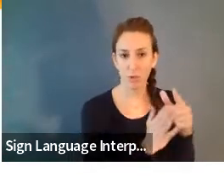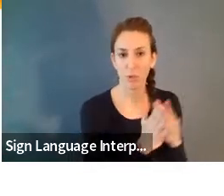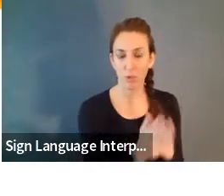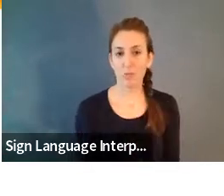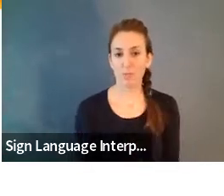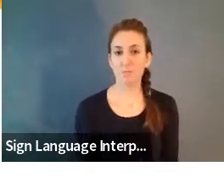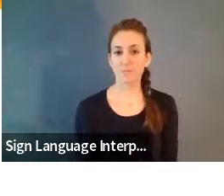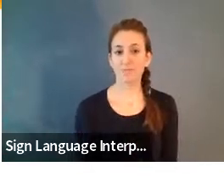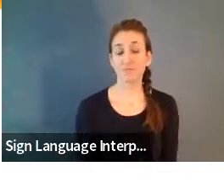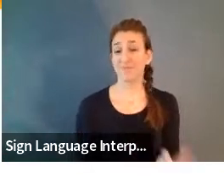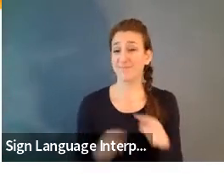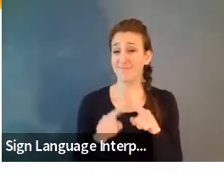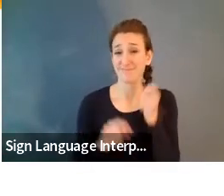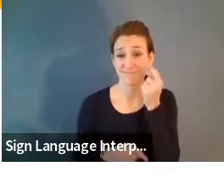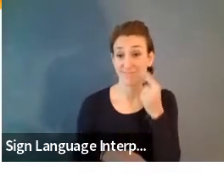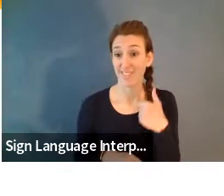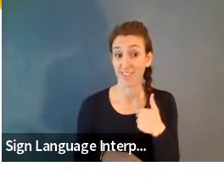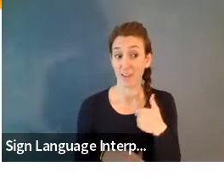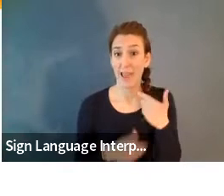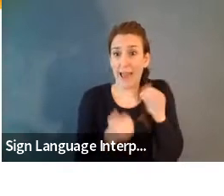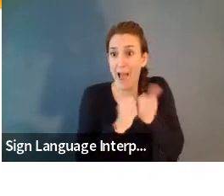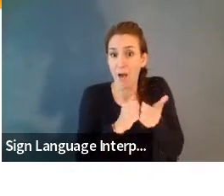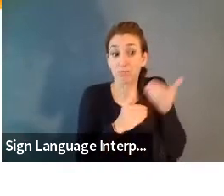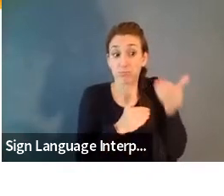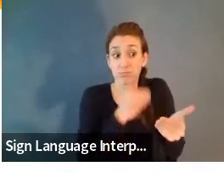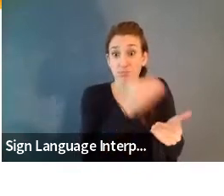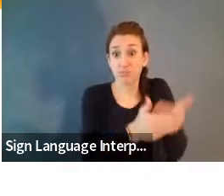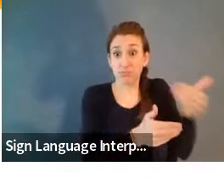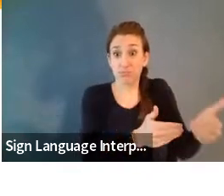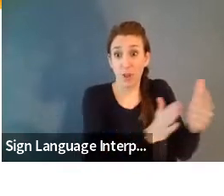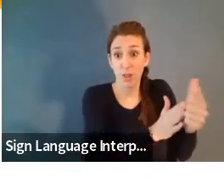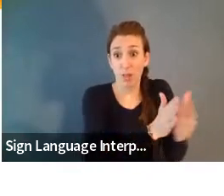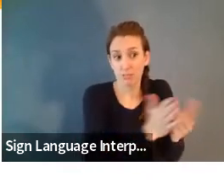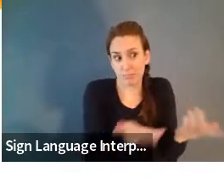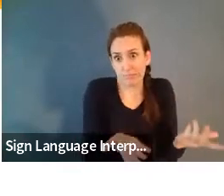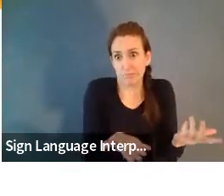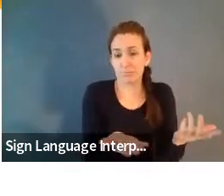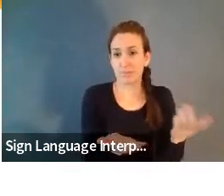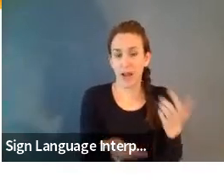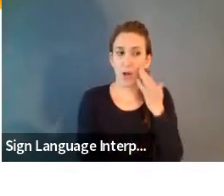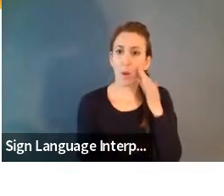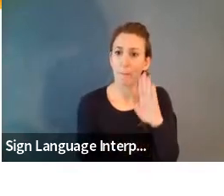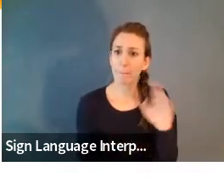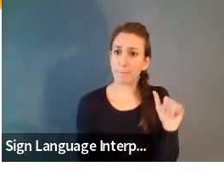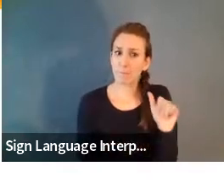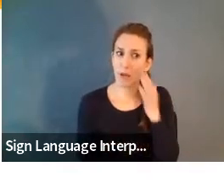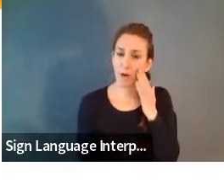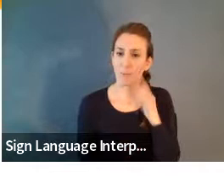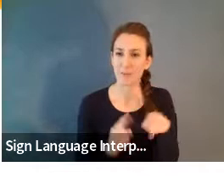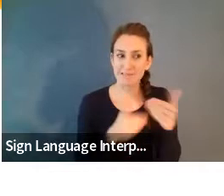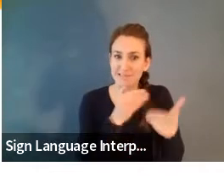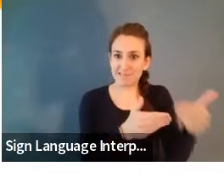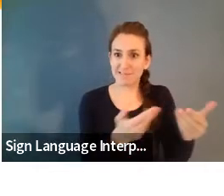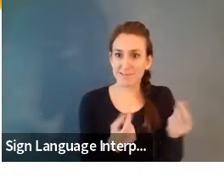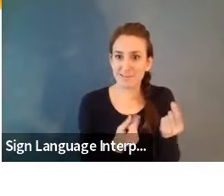steps were to become a lawyer. I knew how to get a bachelor's degree, but I didn't know exactly how it all worked. So I went to the counseling office, and that's when I met Logan. And she